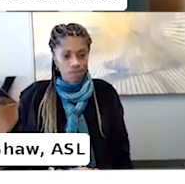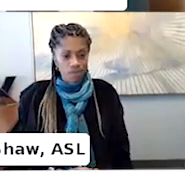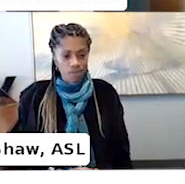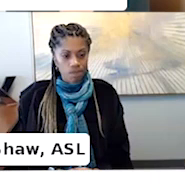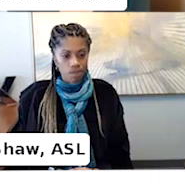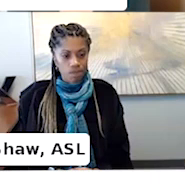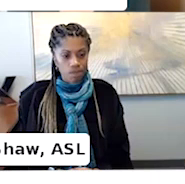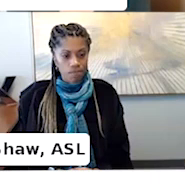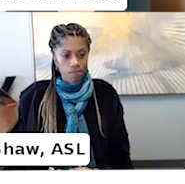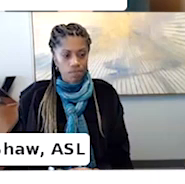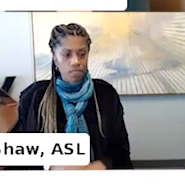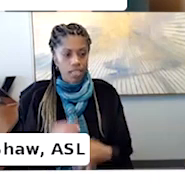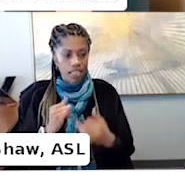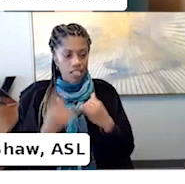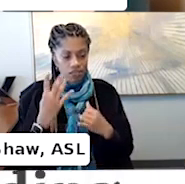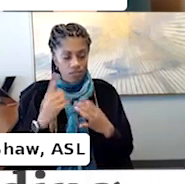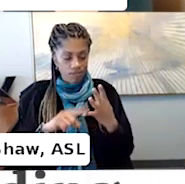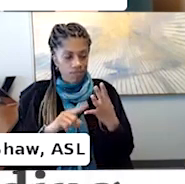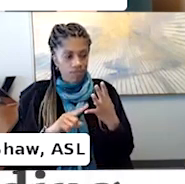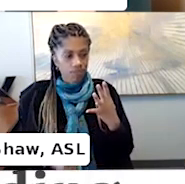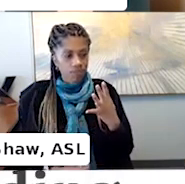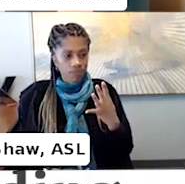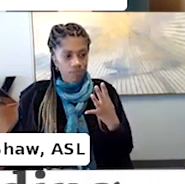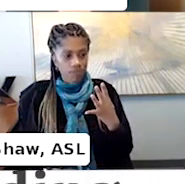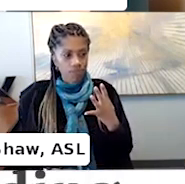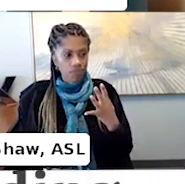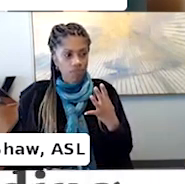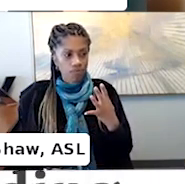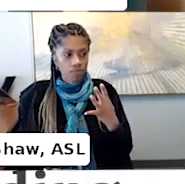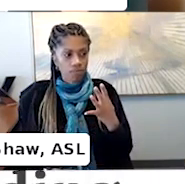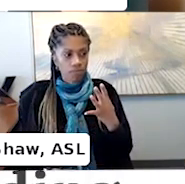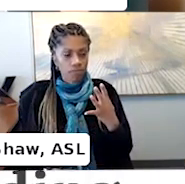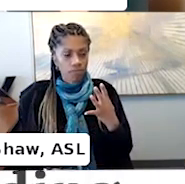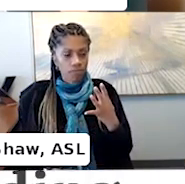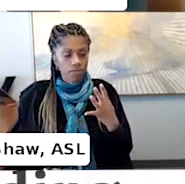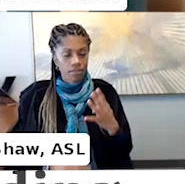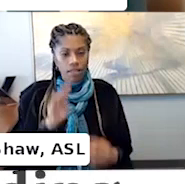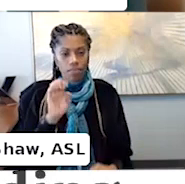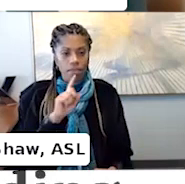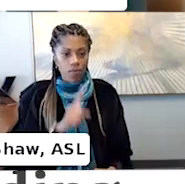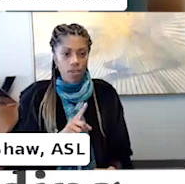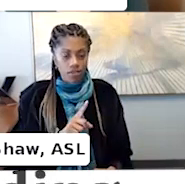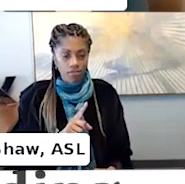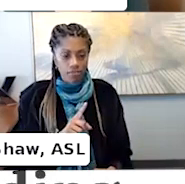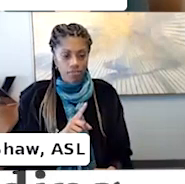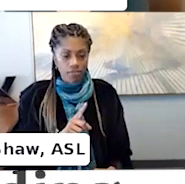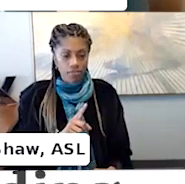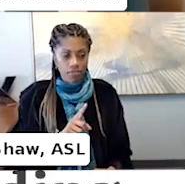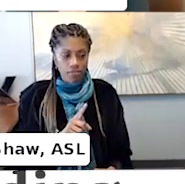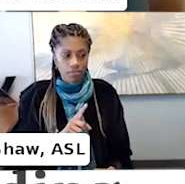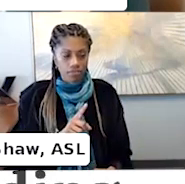All right, practice 4, last but not least, we encourage y'all to get real and get practical. And by that, we